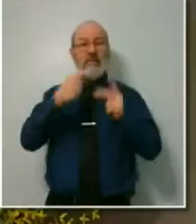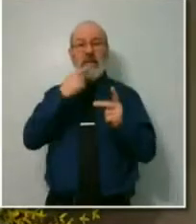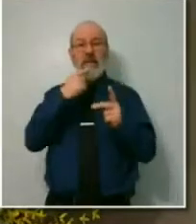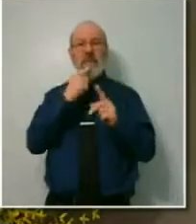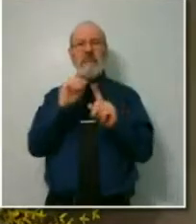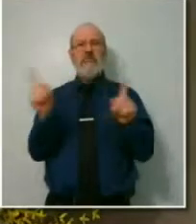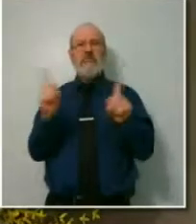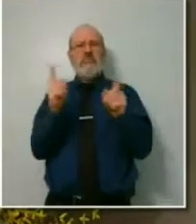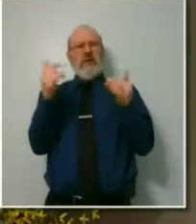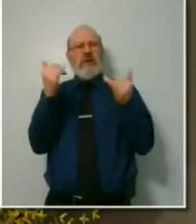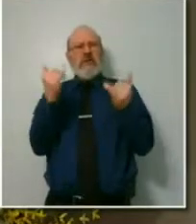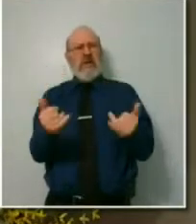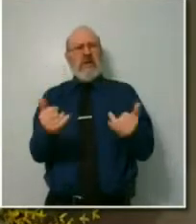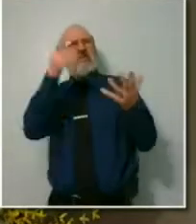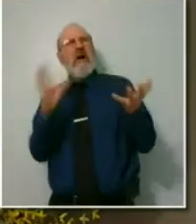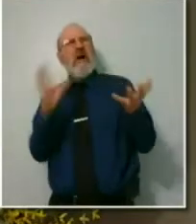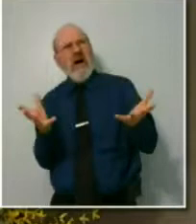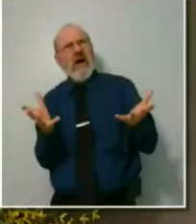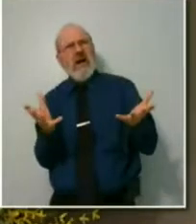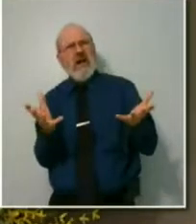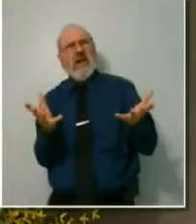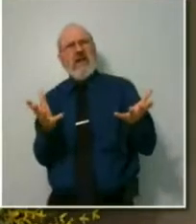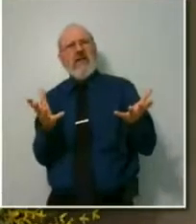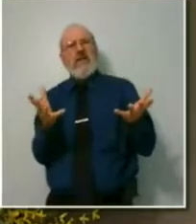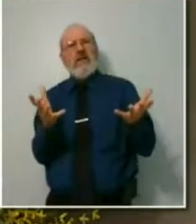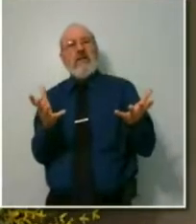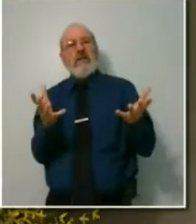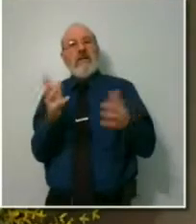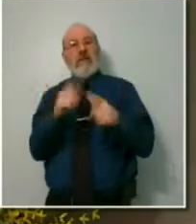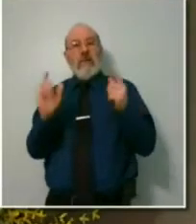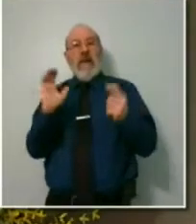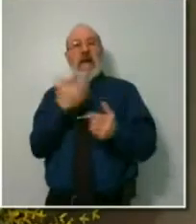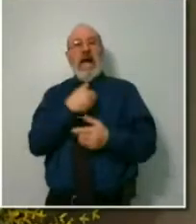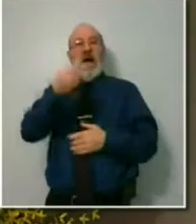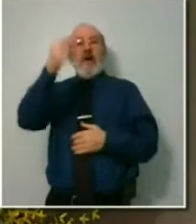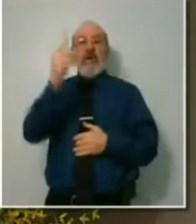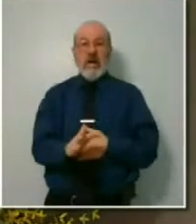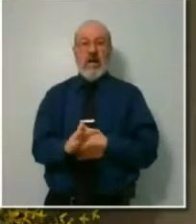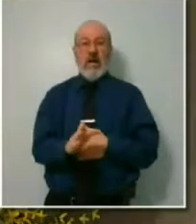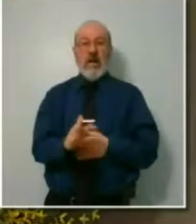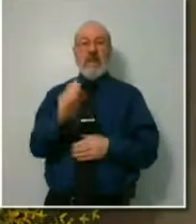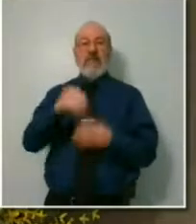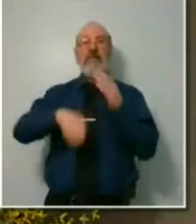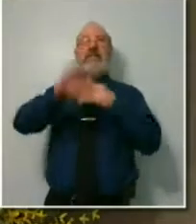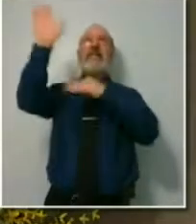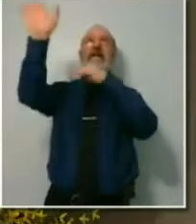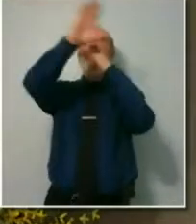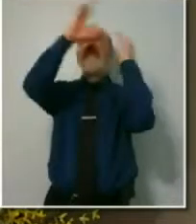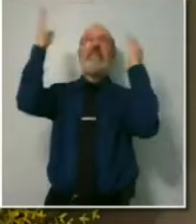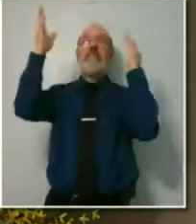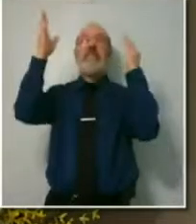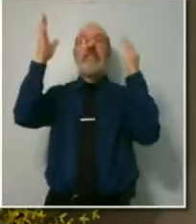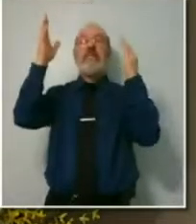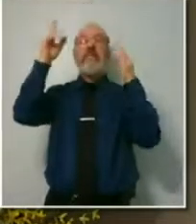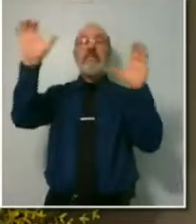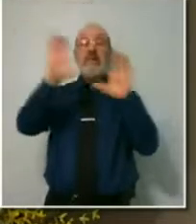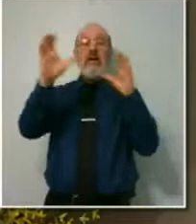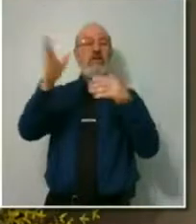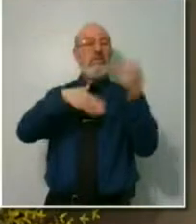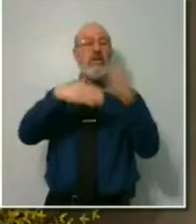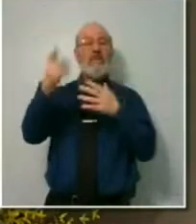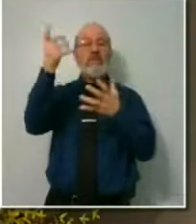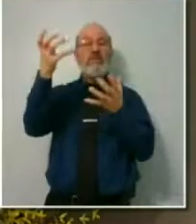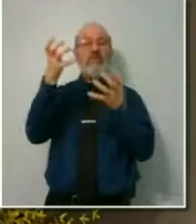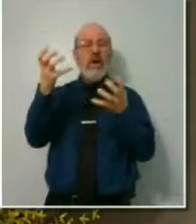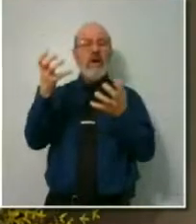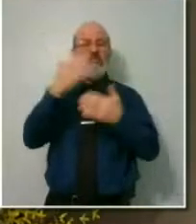God? But our God is in the heavens. He hath done whatsoever he hath pleased.